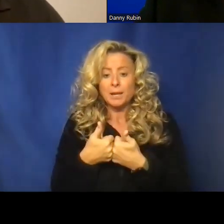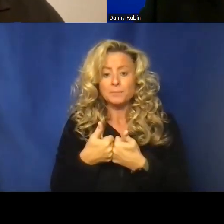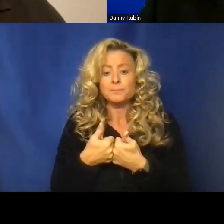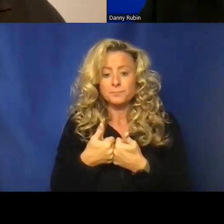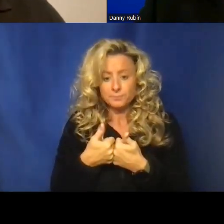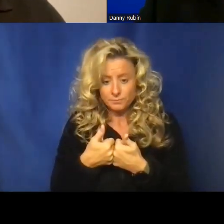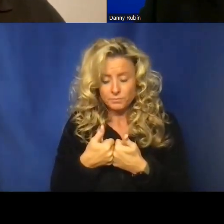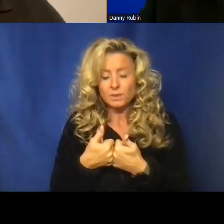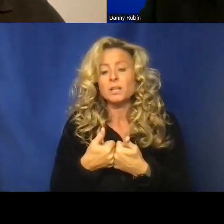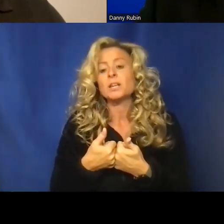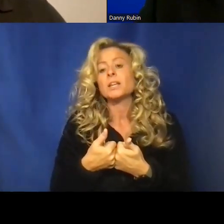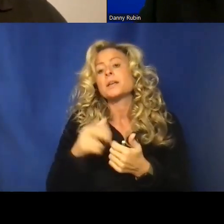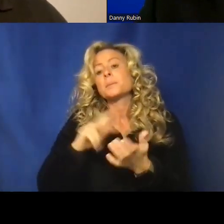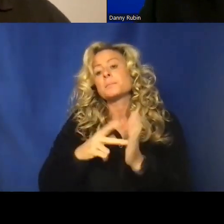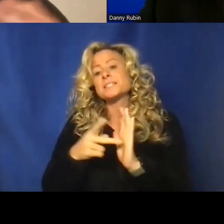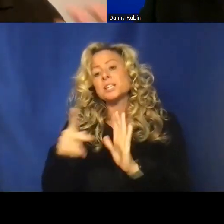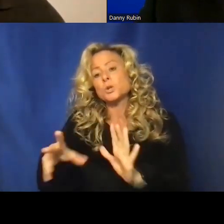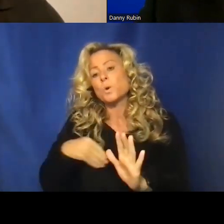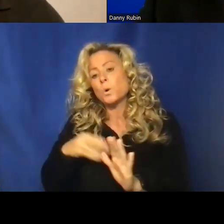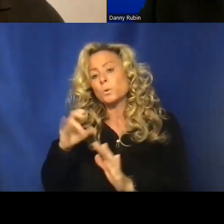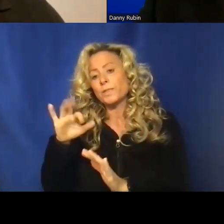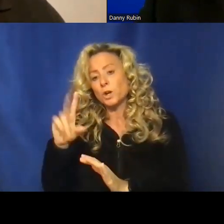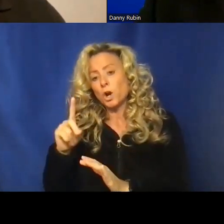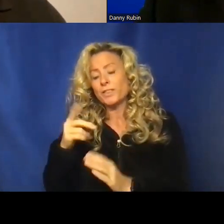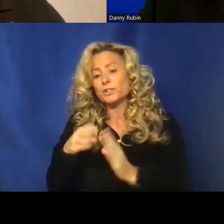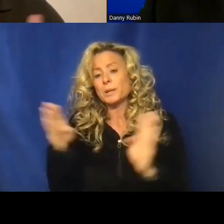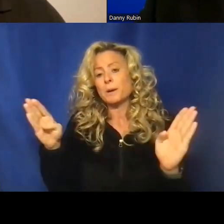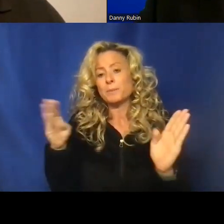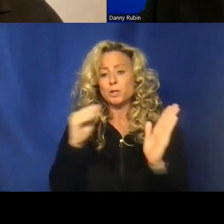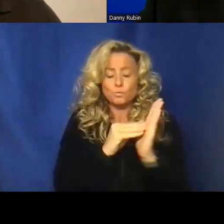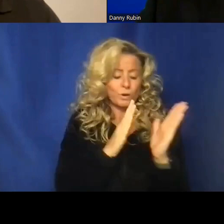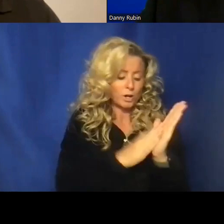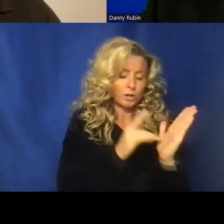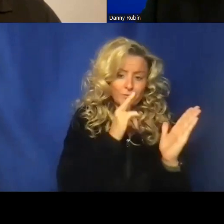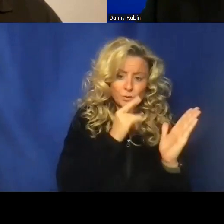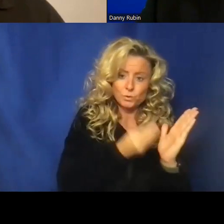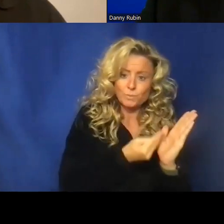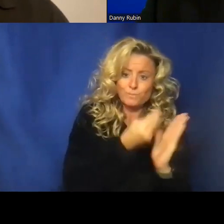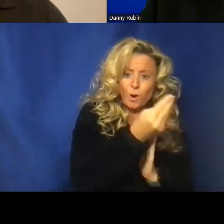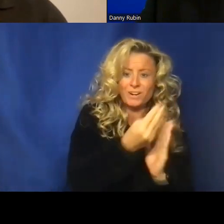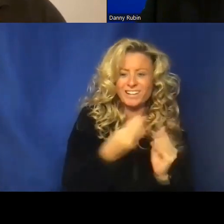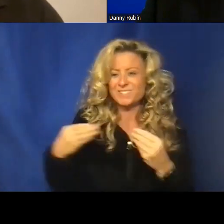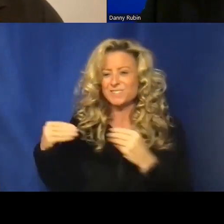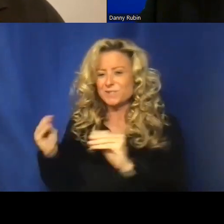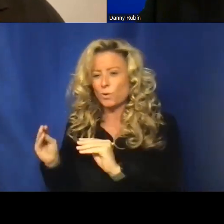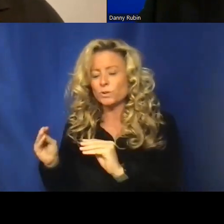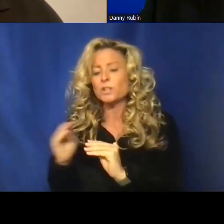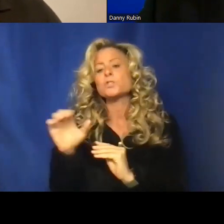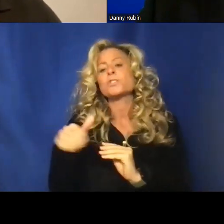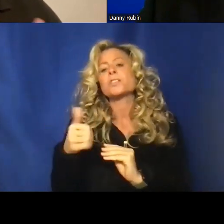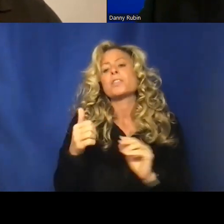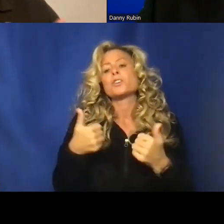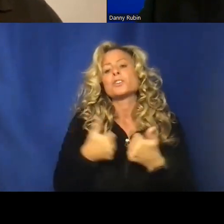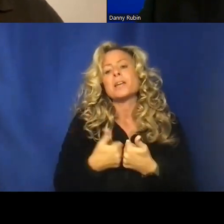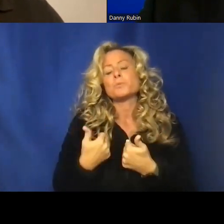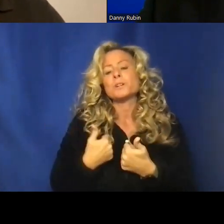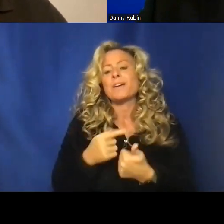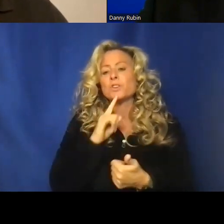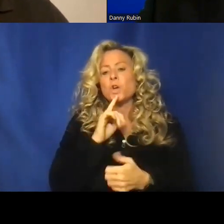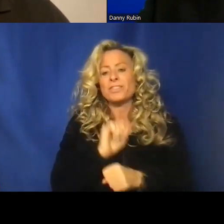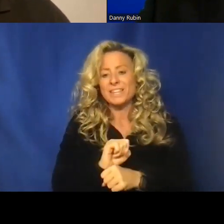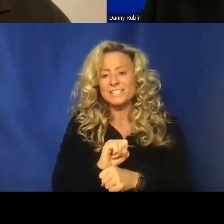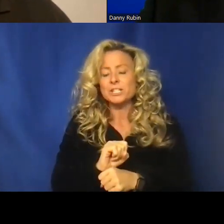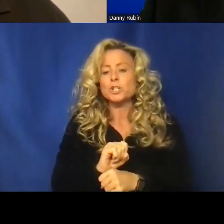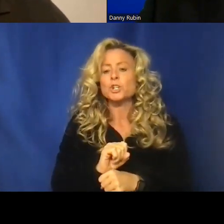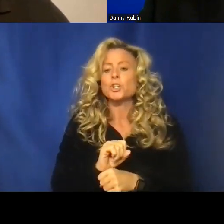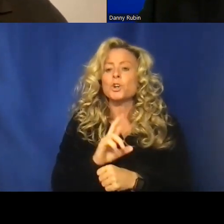that you own that card because there is that public record of who's bought and sold the cards. And so the other game then would have an authentic record to